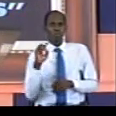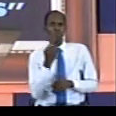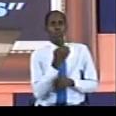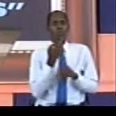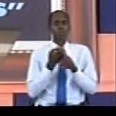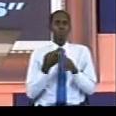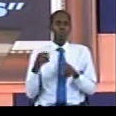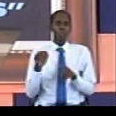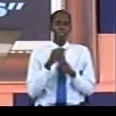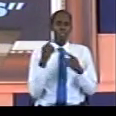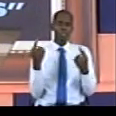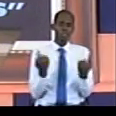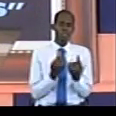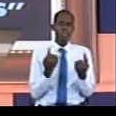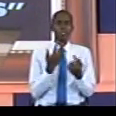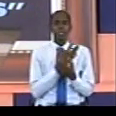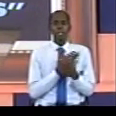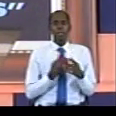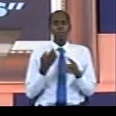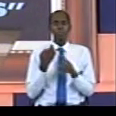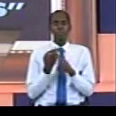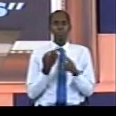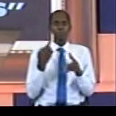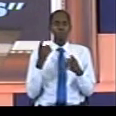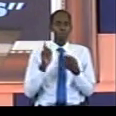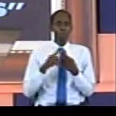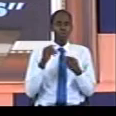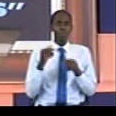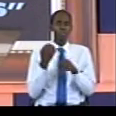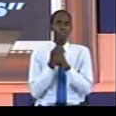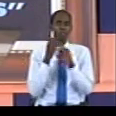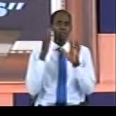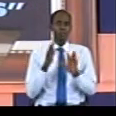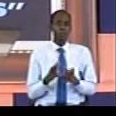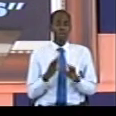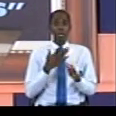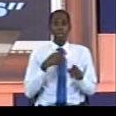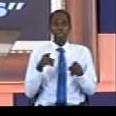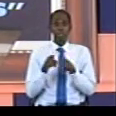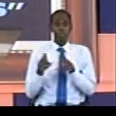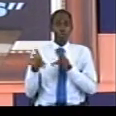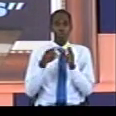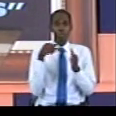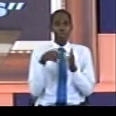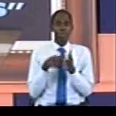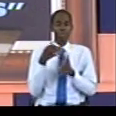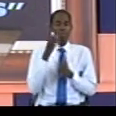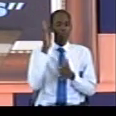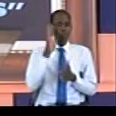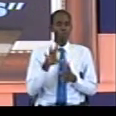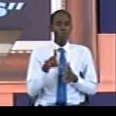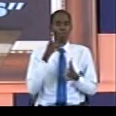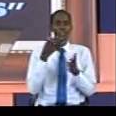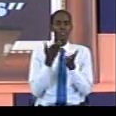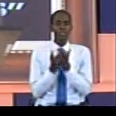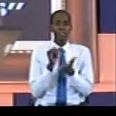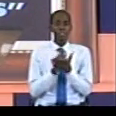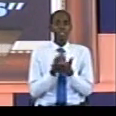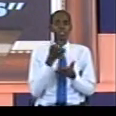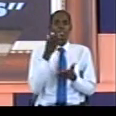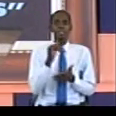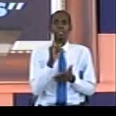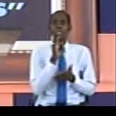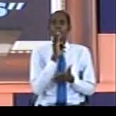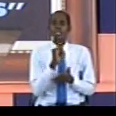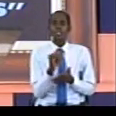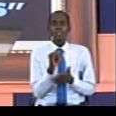Lord Jesus Christ. There'll be genuine salvation. There'll be real salvation, a real transformation of their lives. It says